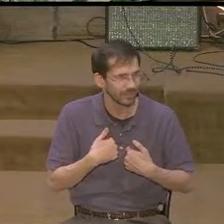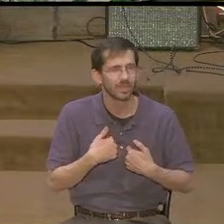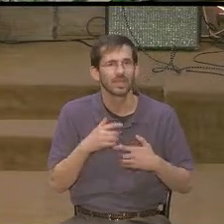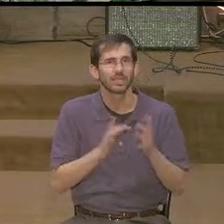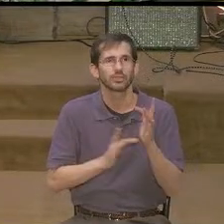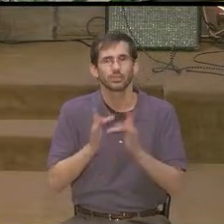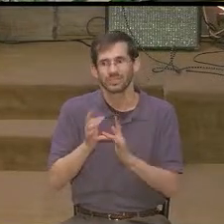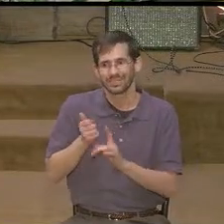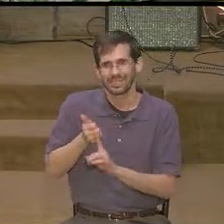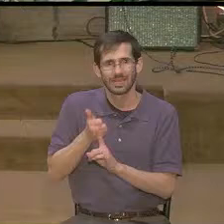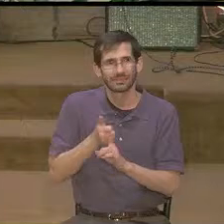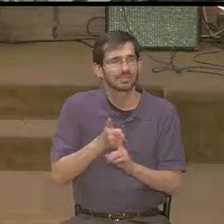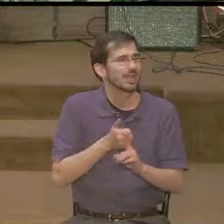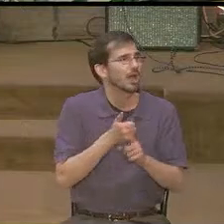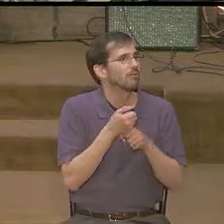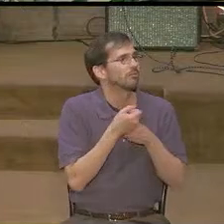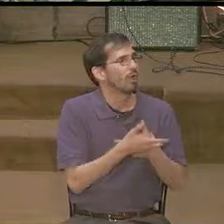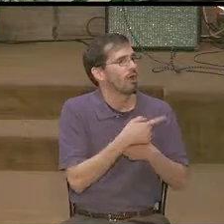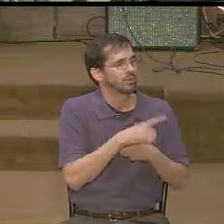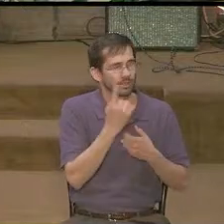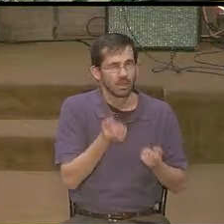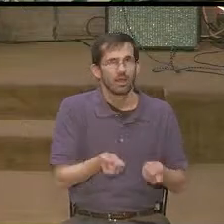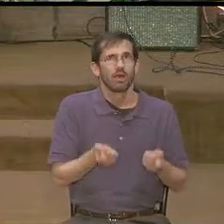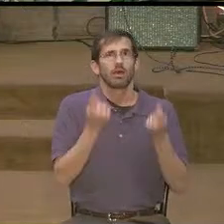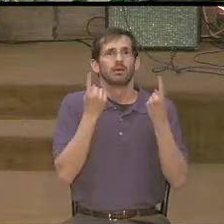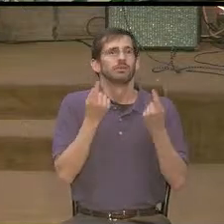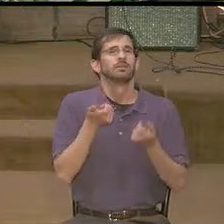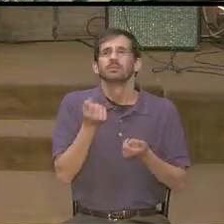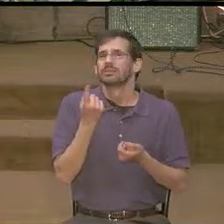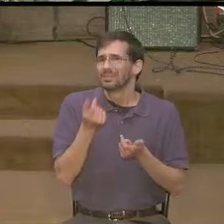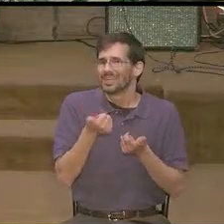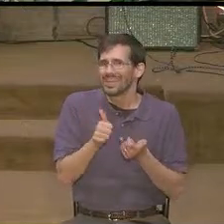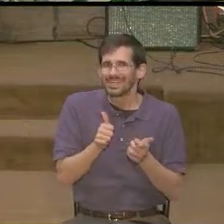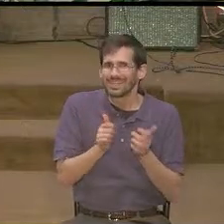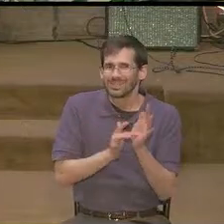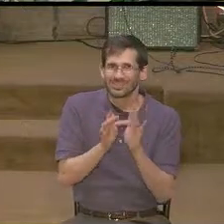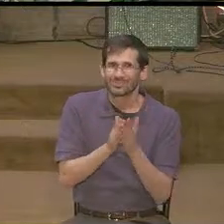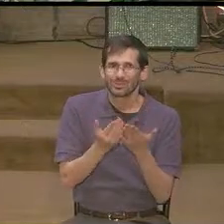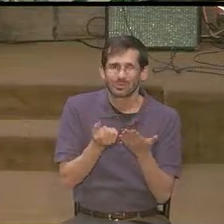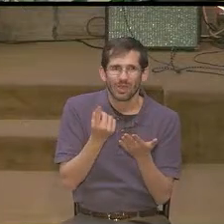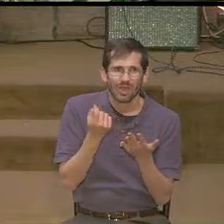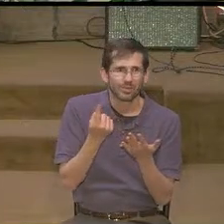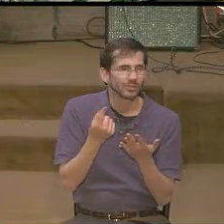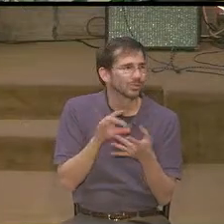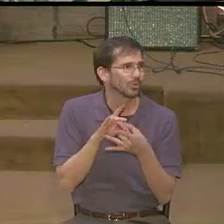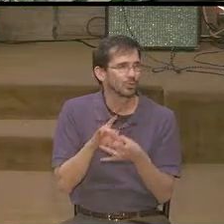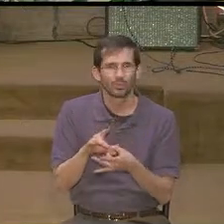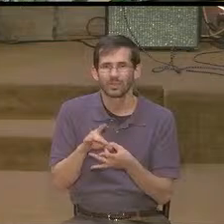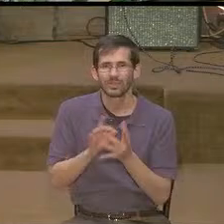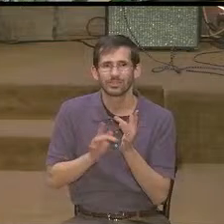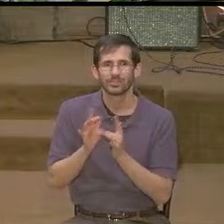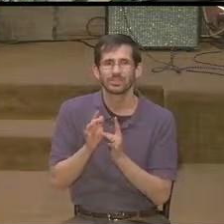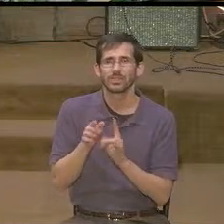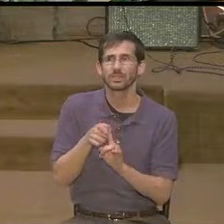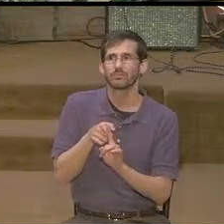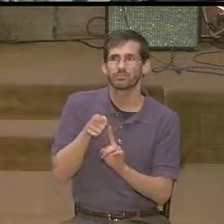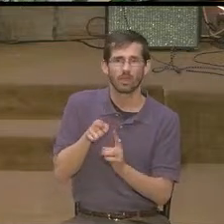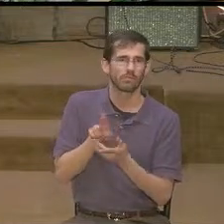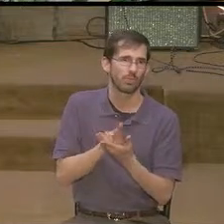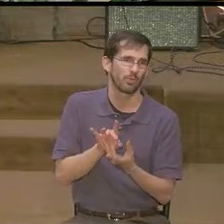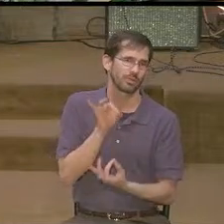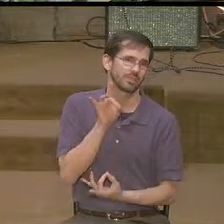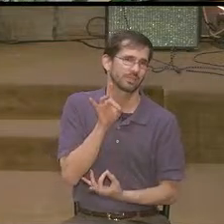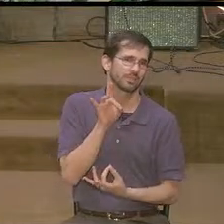understanding, because any understanding of the scriptures and any understanding concerning Jesus comes from the Holy